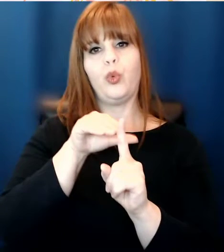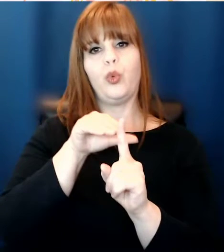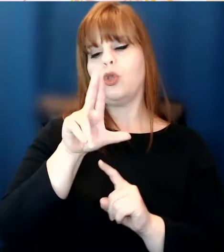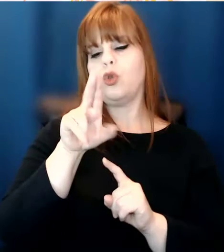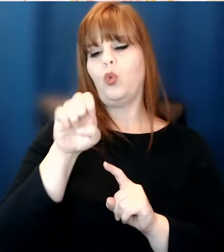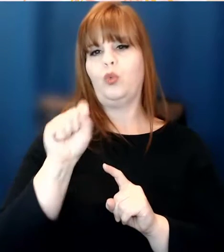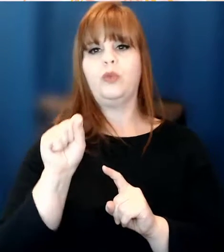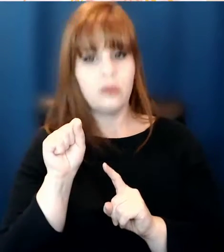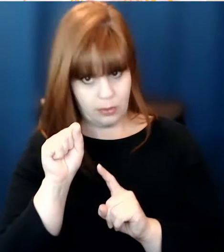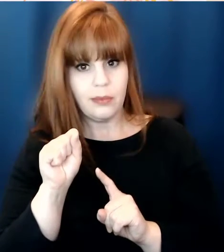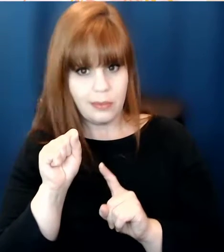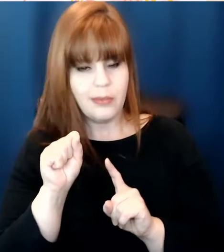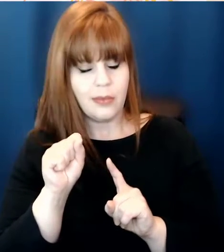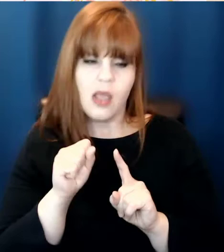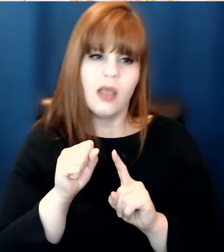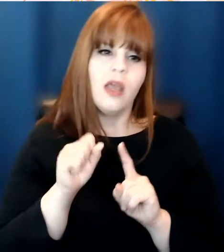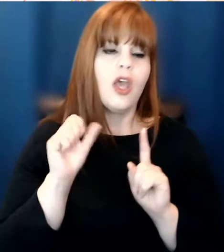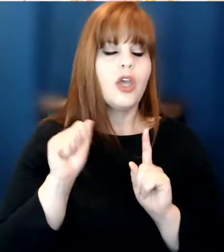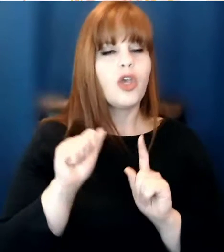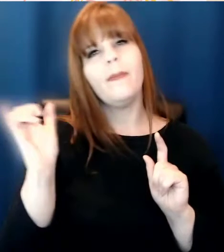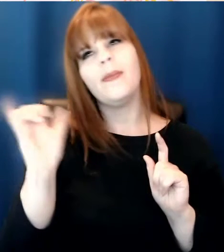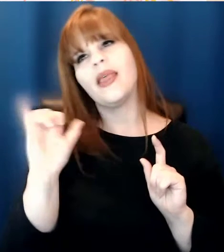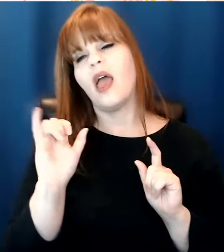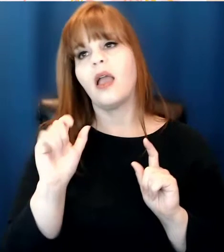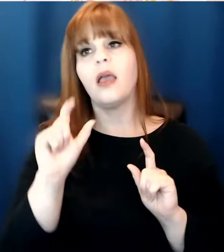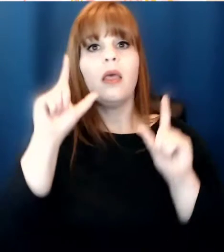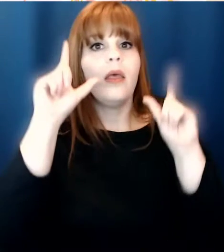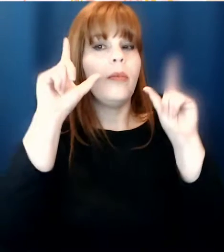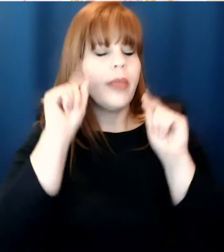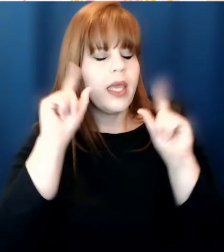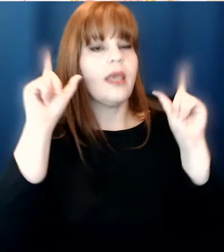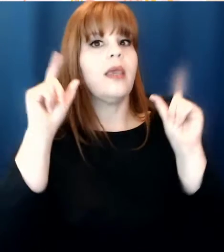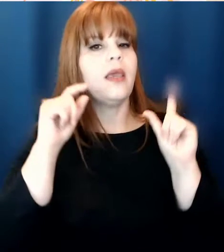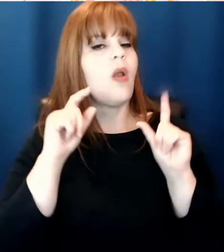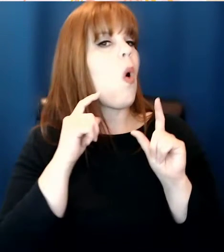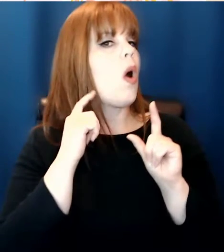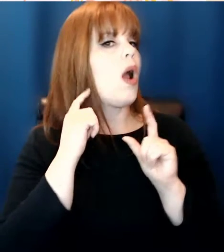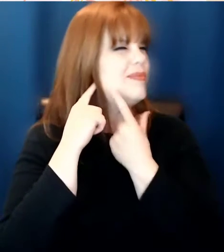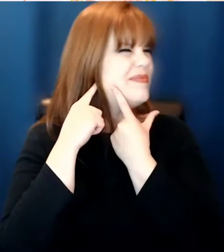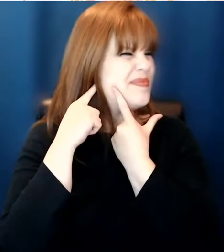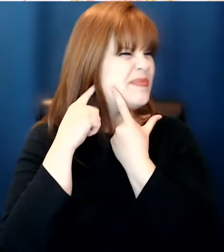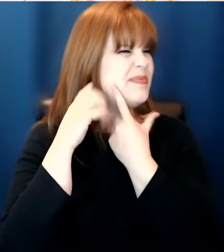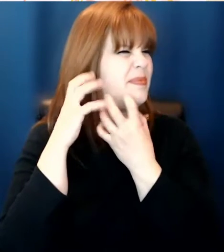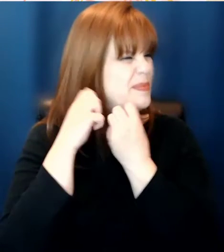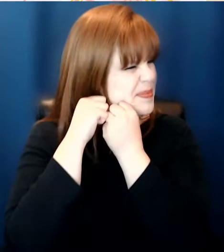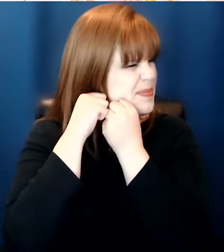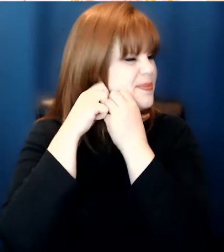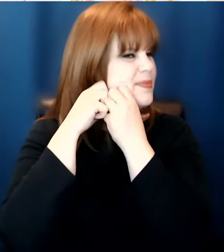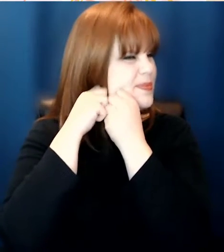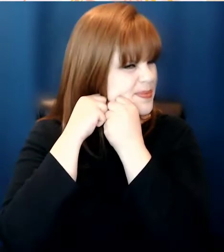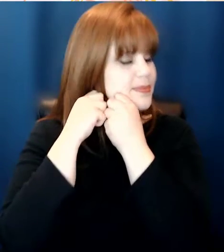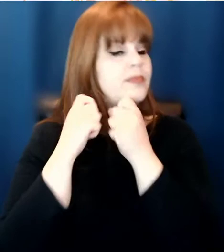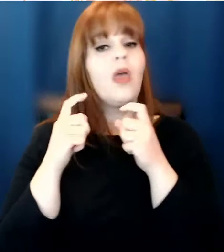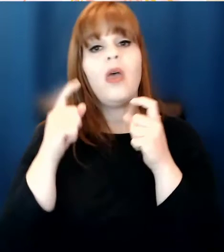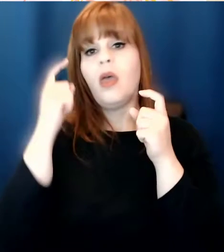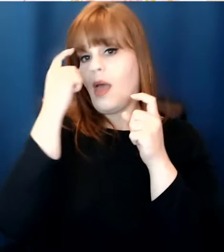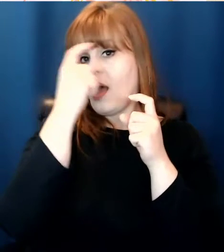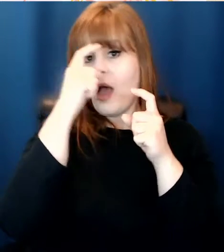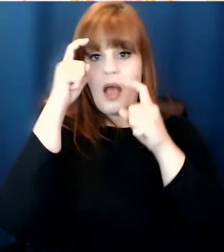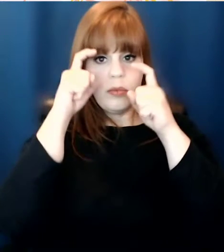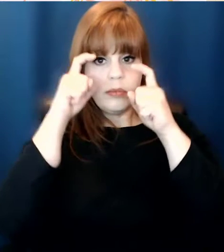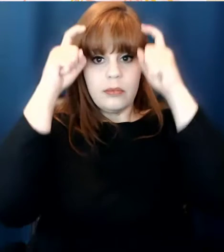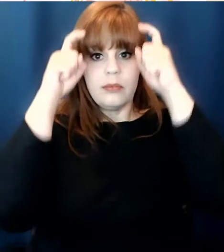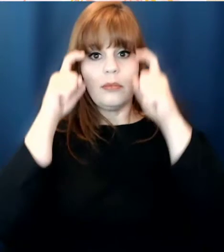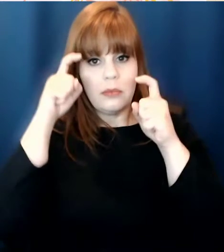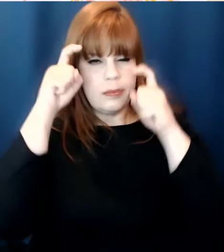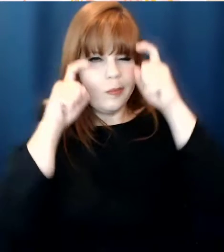And so that could be something like blinking, clenching your jaw, raising your eyebrows, or any other actual,